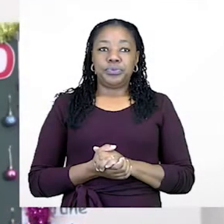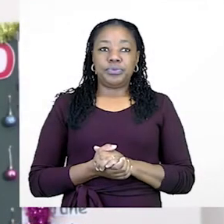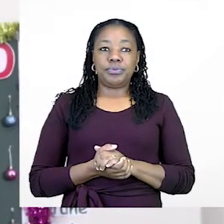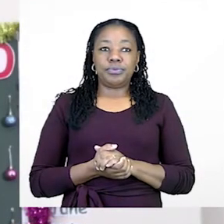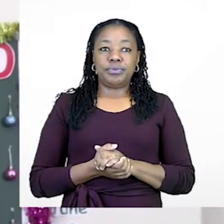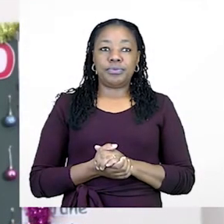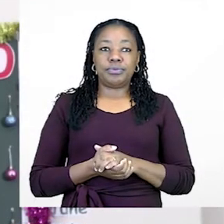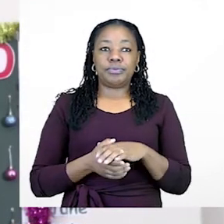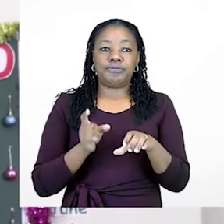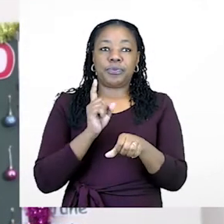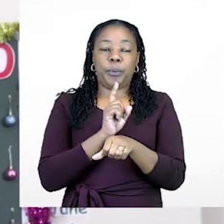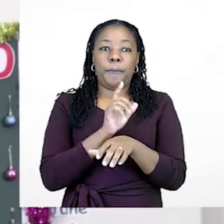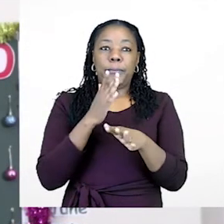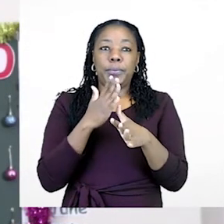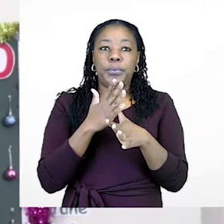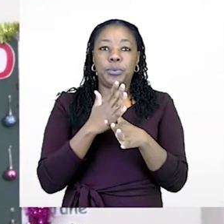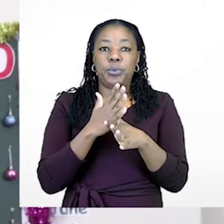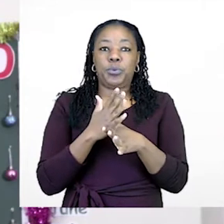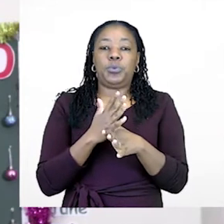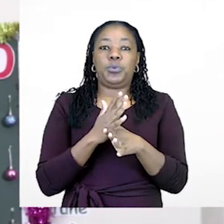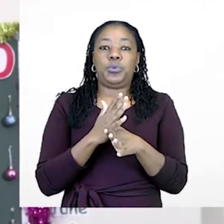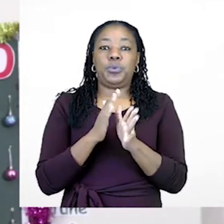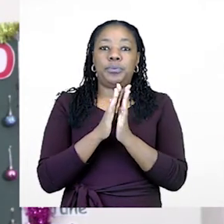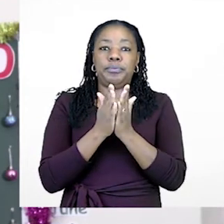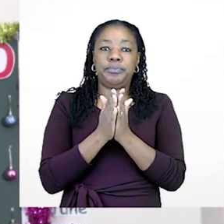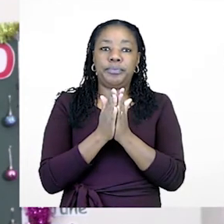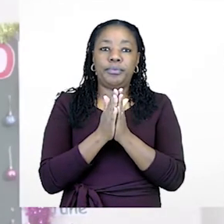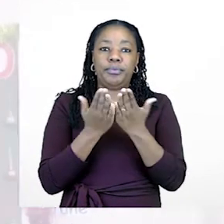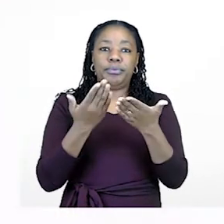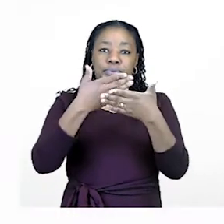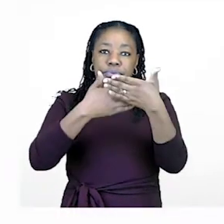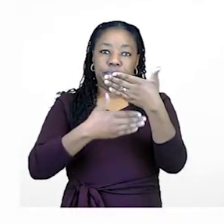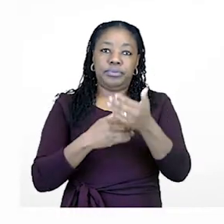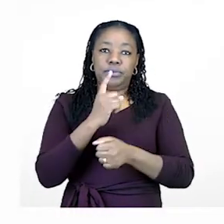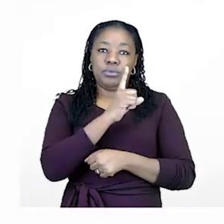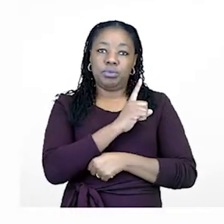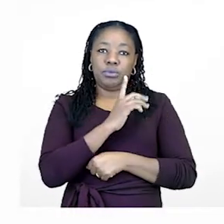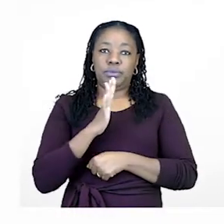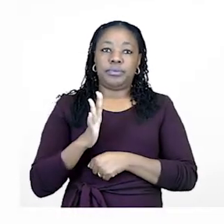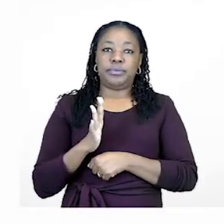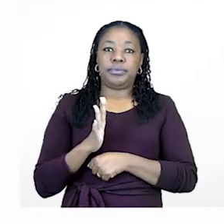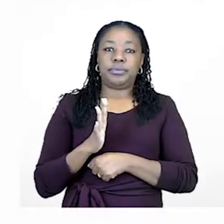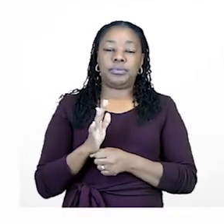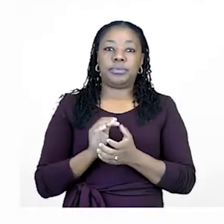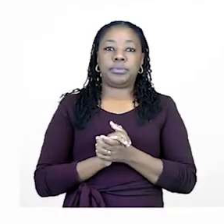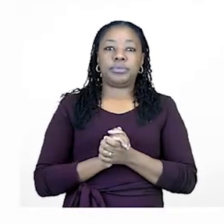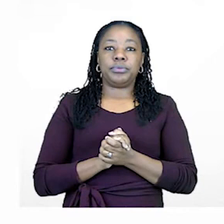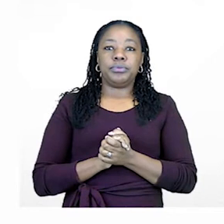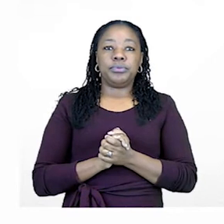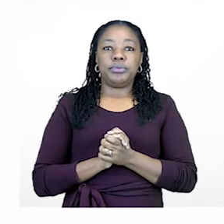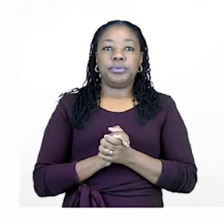For our first exercise today, please can you turn to page 15. Page 15